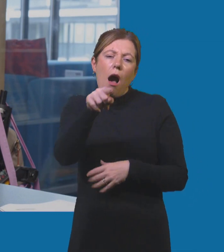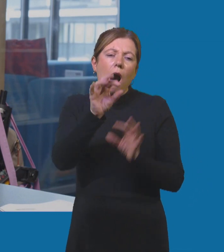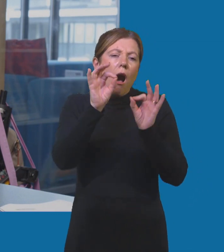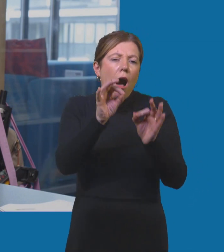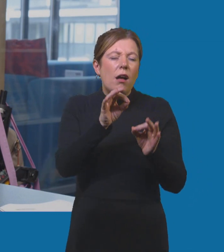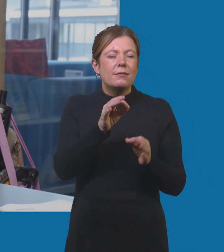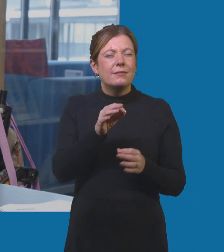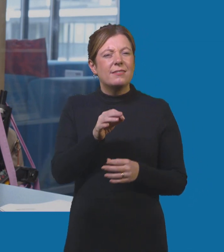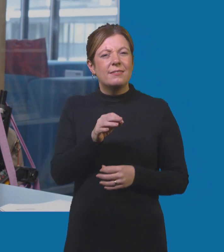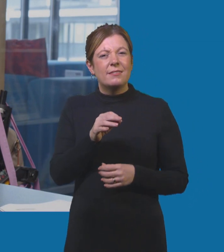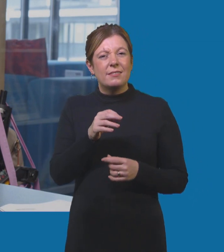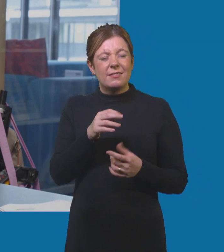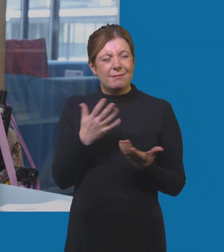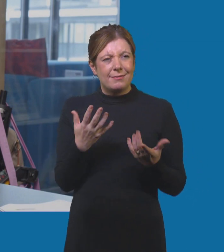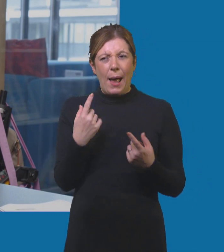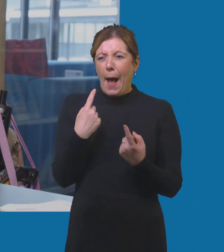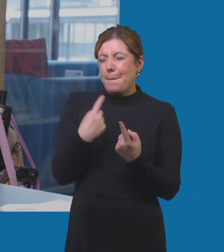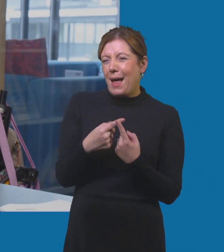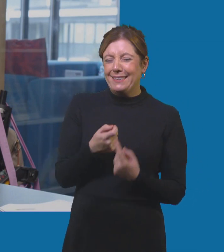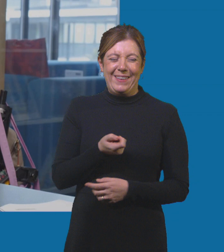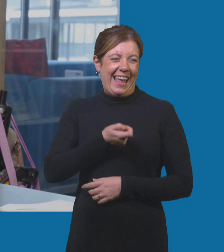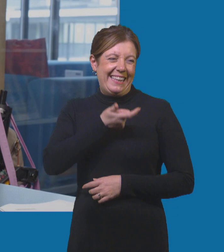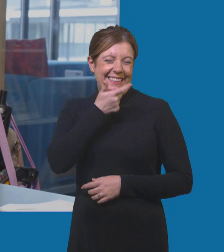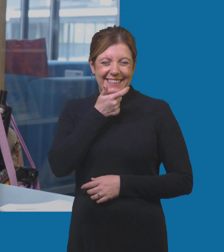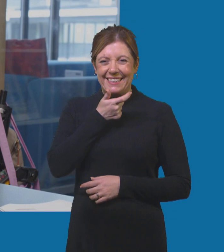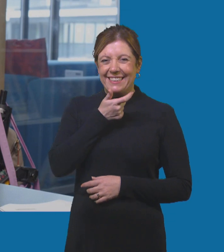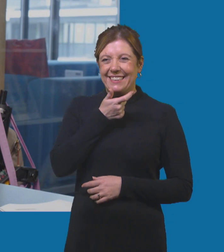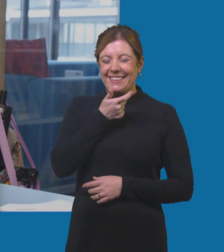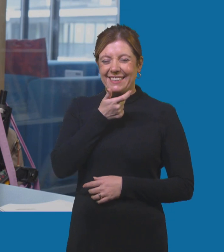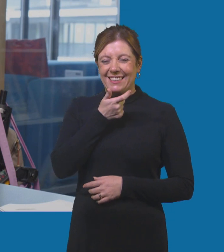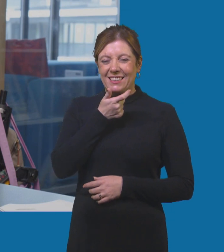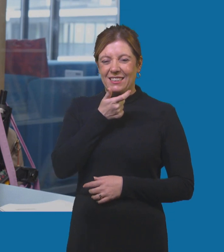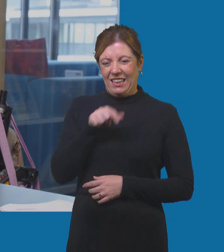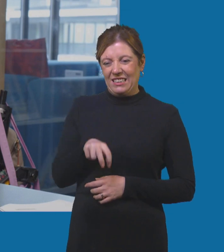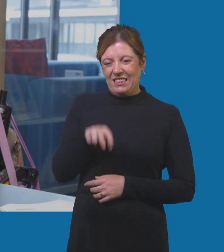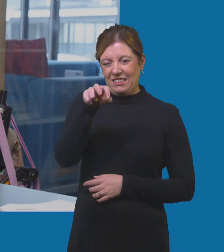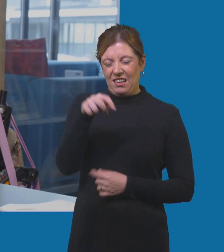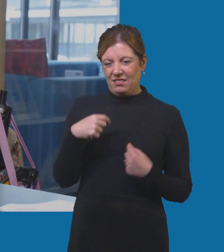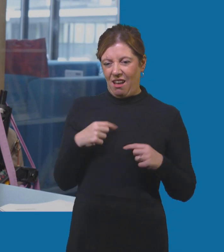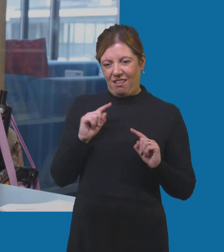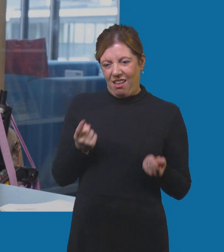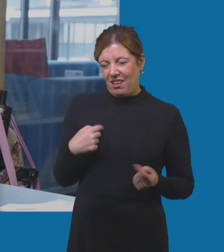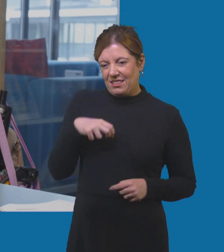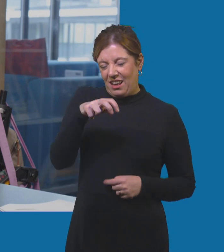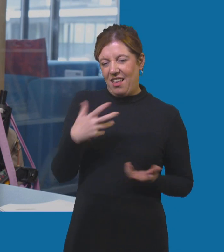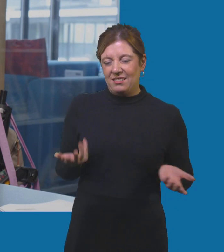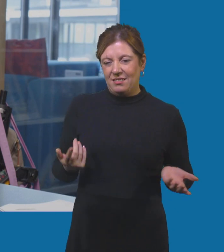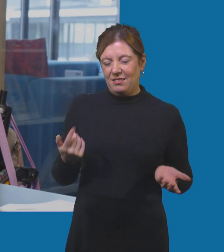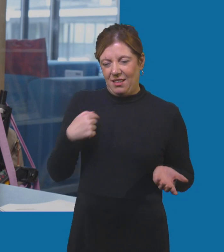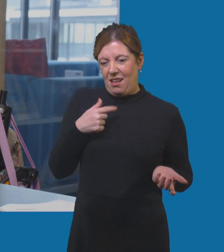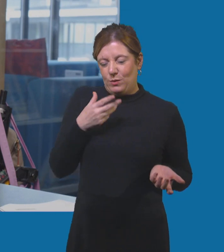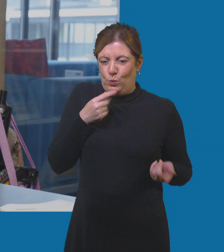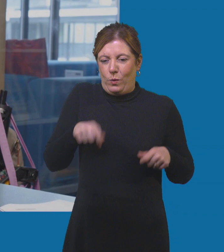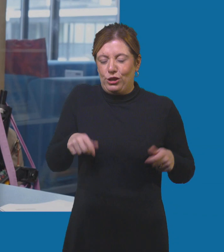know, no amount of positivity or smiling at a flight of stairs is gonna mean that I can get up the flight of stairs as a wheelchair